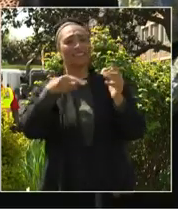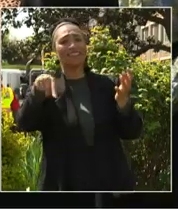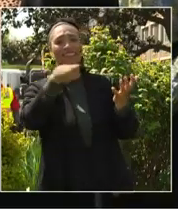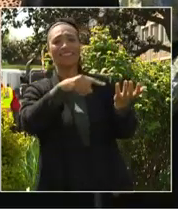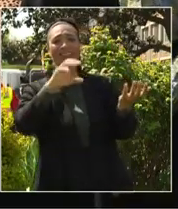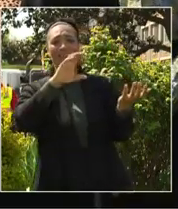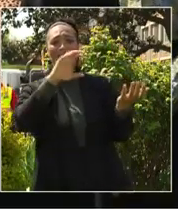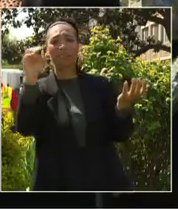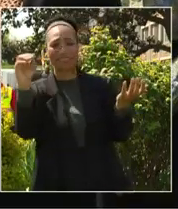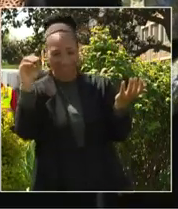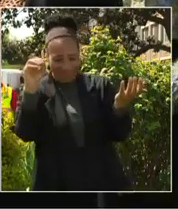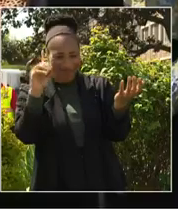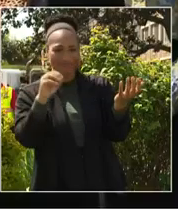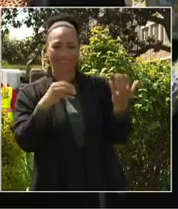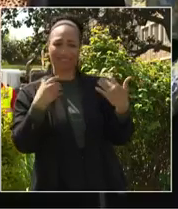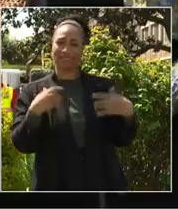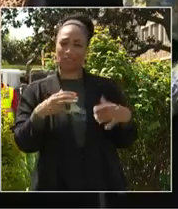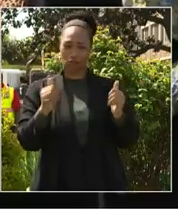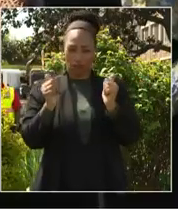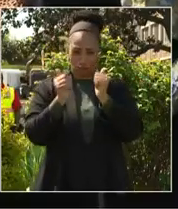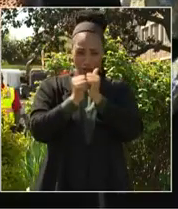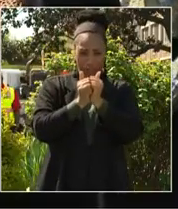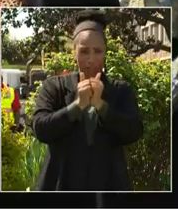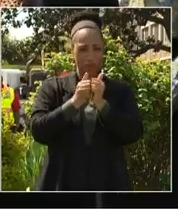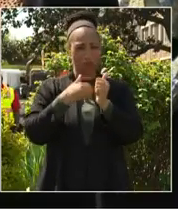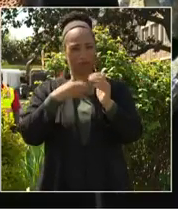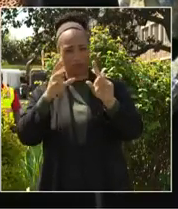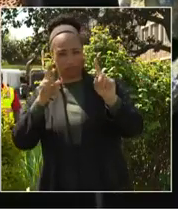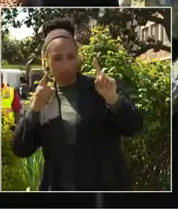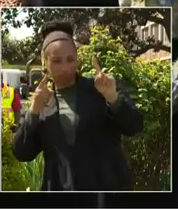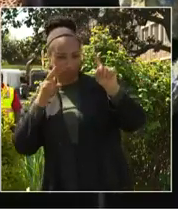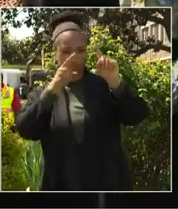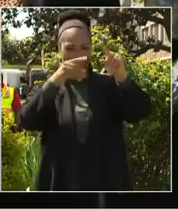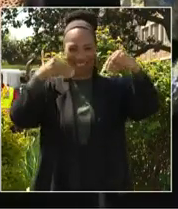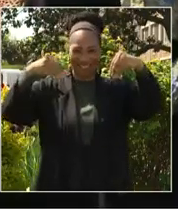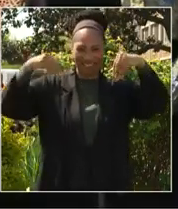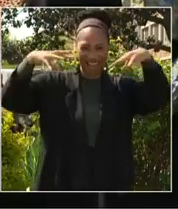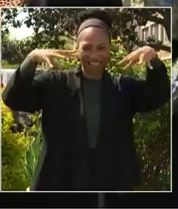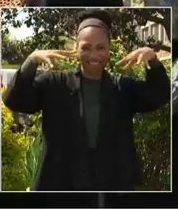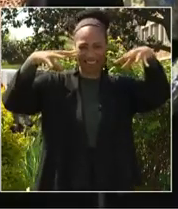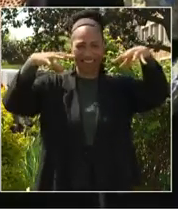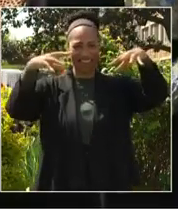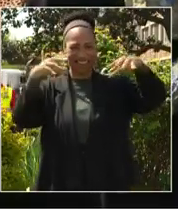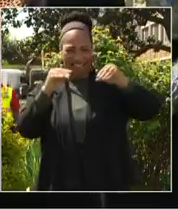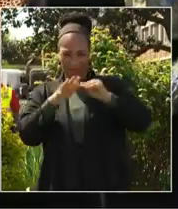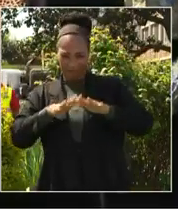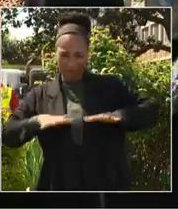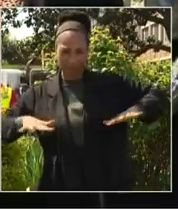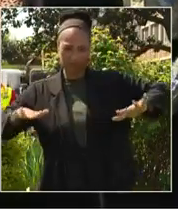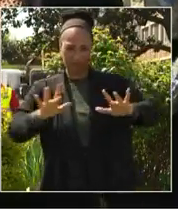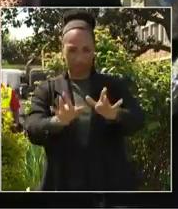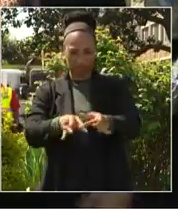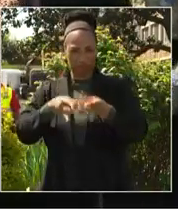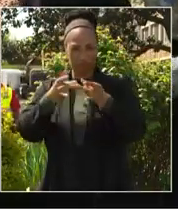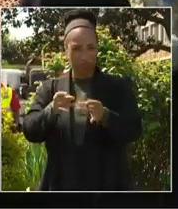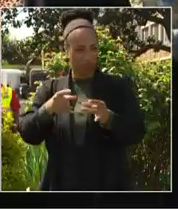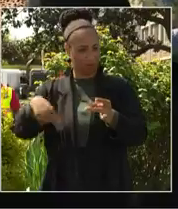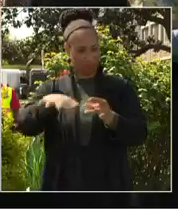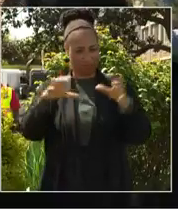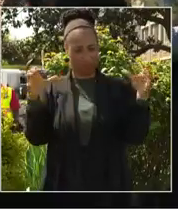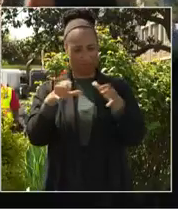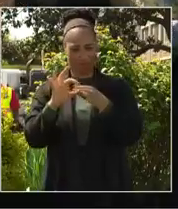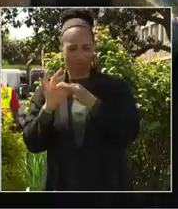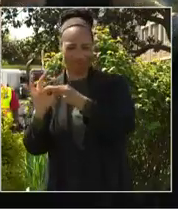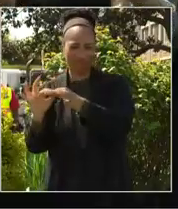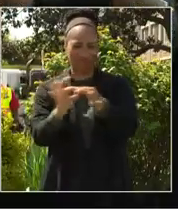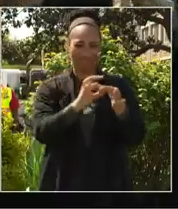just keeping the lights on, we're paving the way for a stronger, smoother, and more connected Washington, D.C. Thank you so